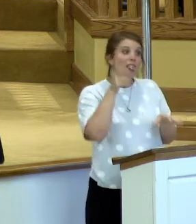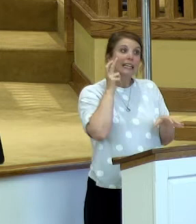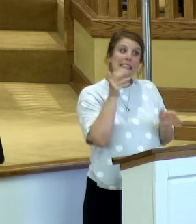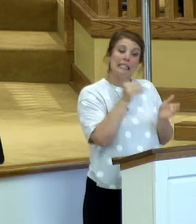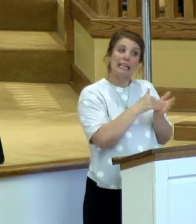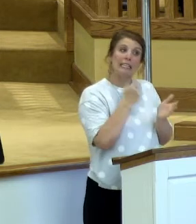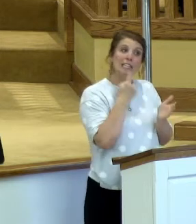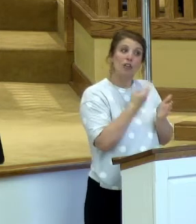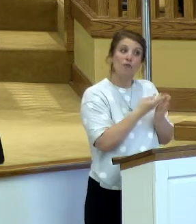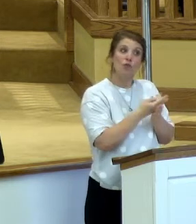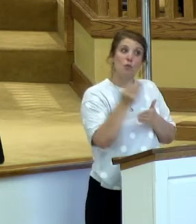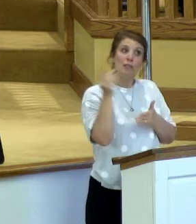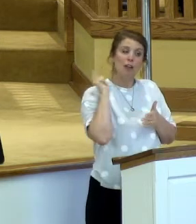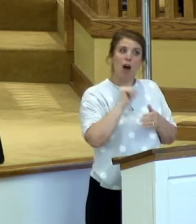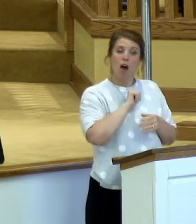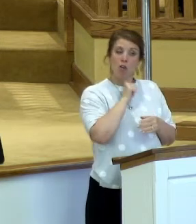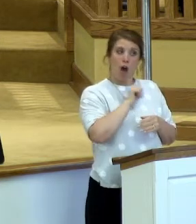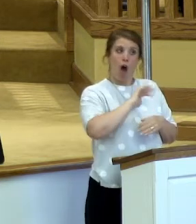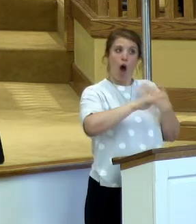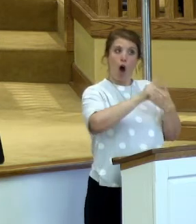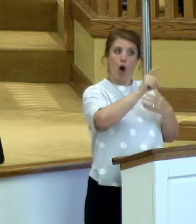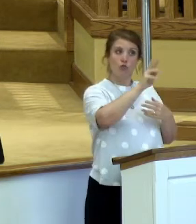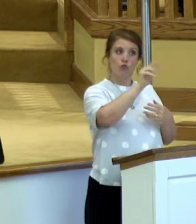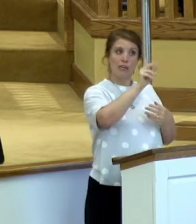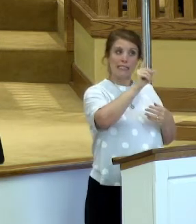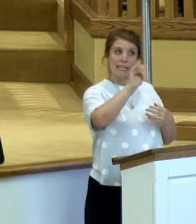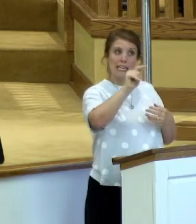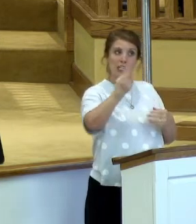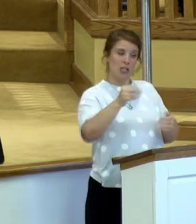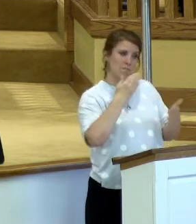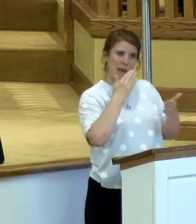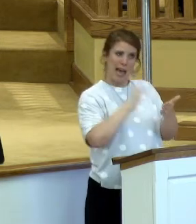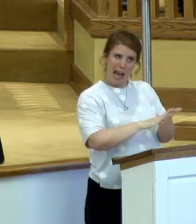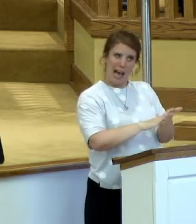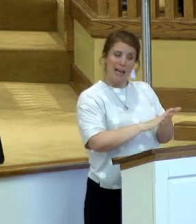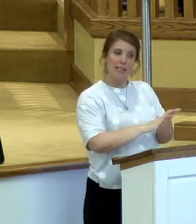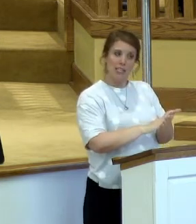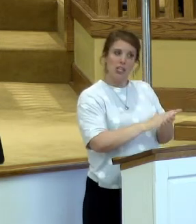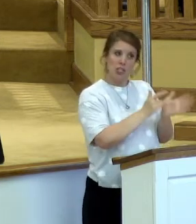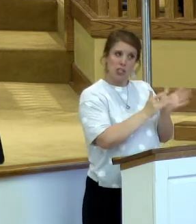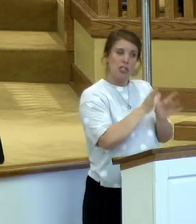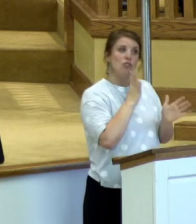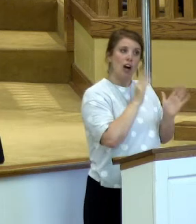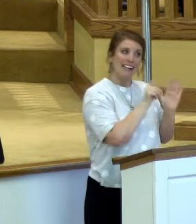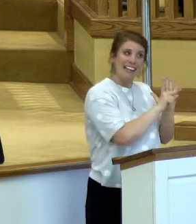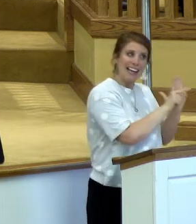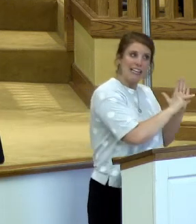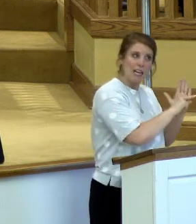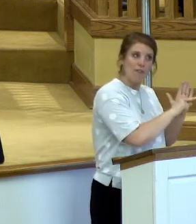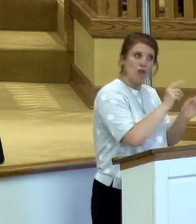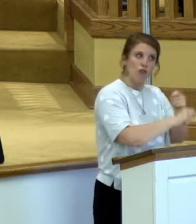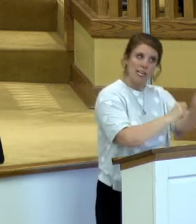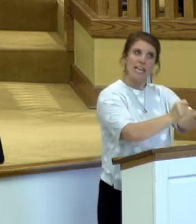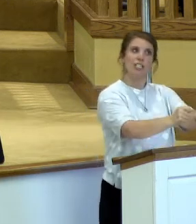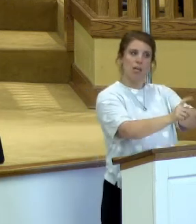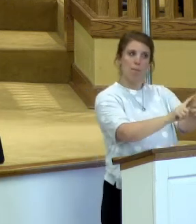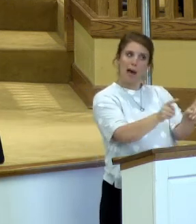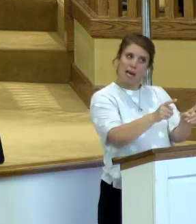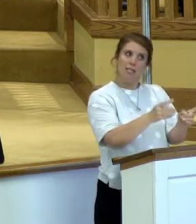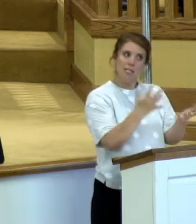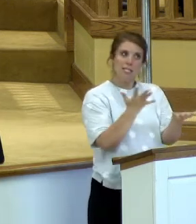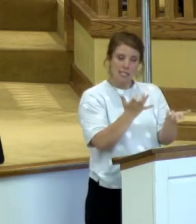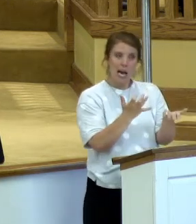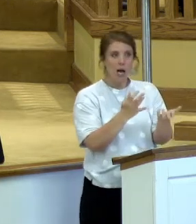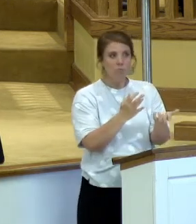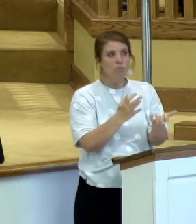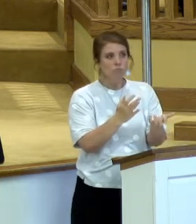again, as I said a few weeks ago, not all tradition is bad. Jesus talked negatively of traditional things. But then in other verses, he talked positively of it. And Paul